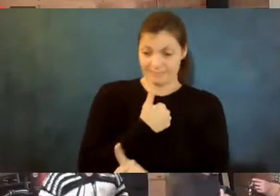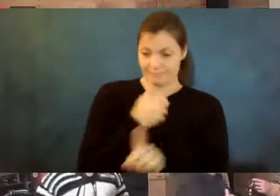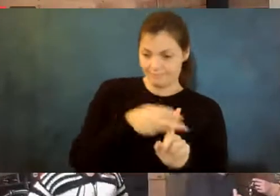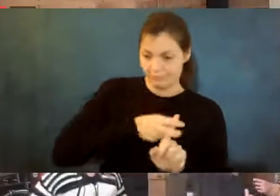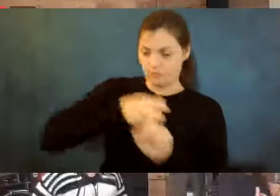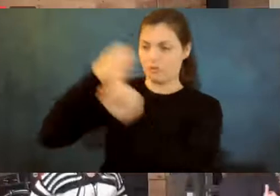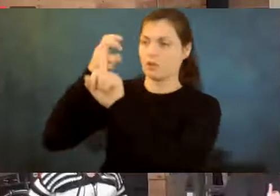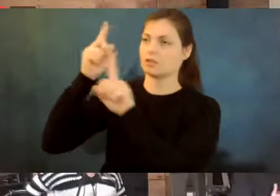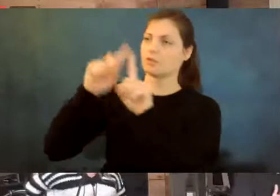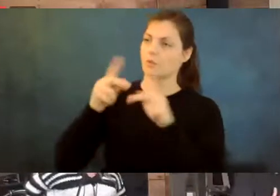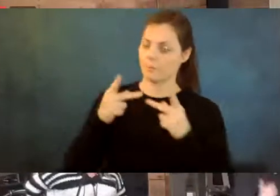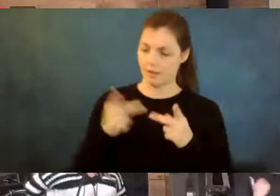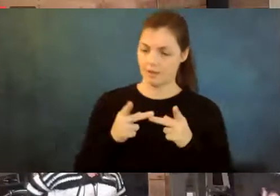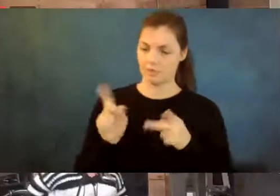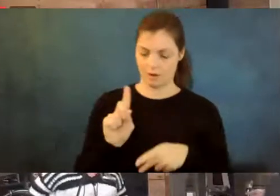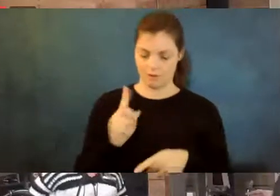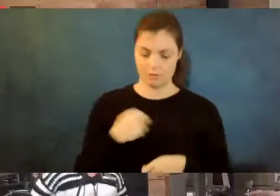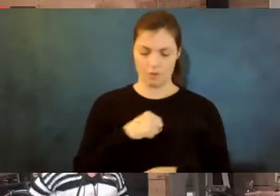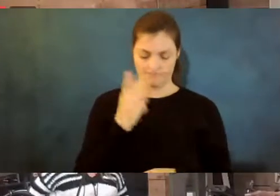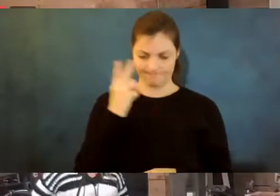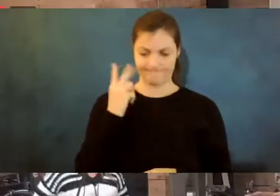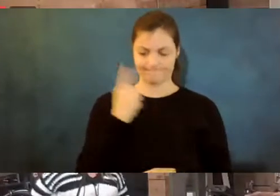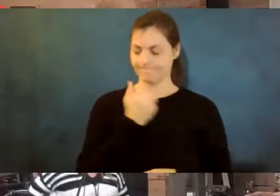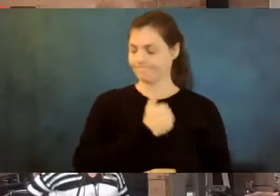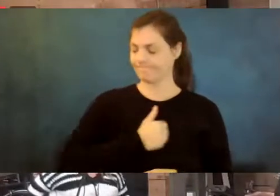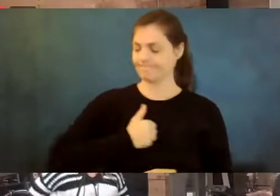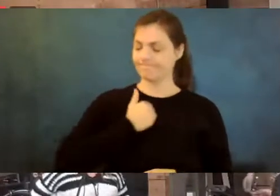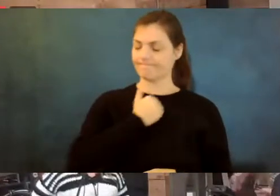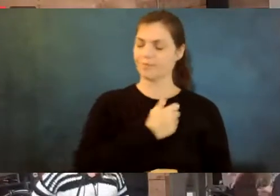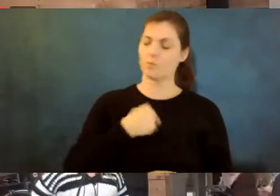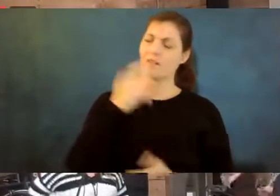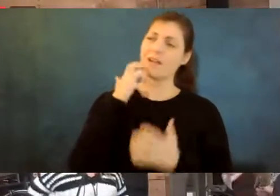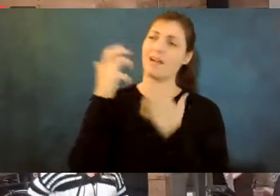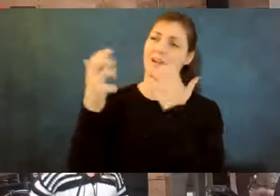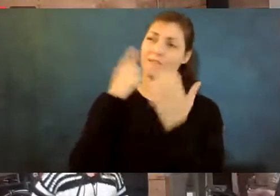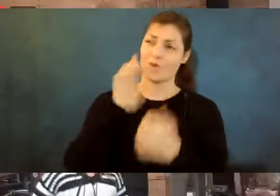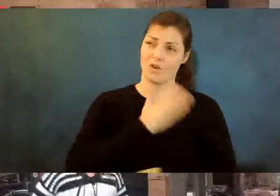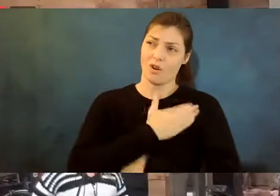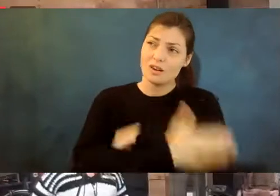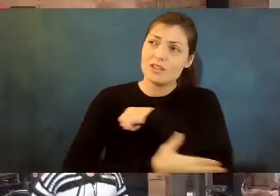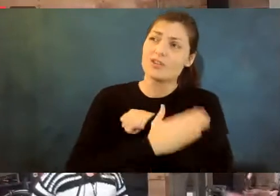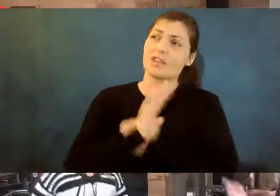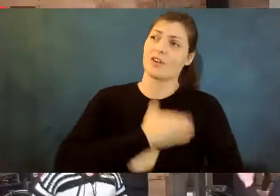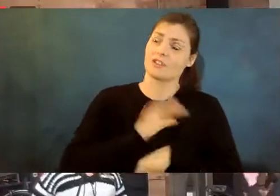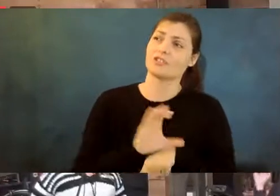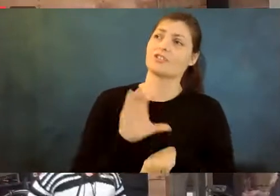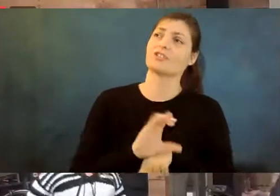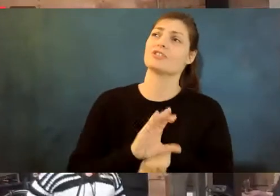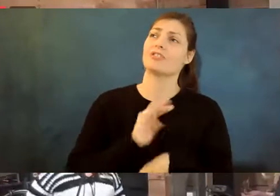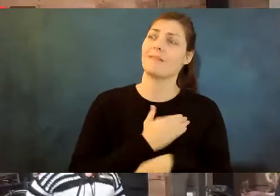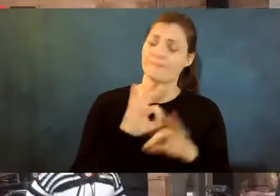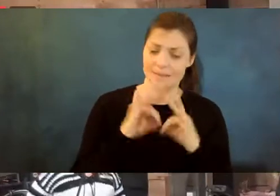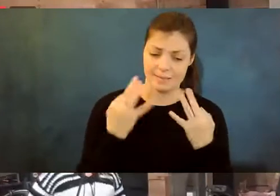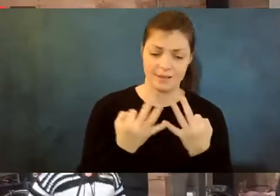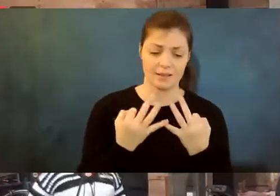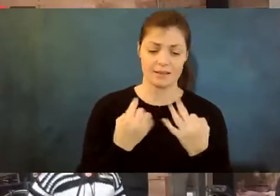repentance, Lord. Lord, our country, we cry out on behalf of our country, Lord. We cry out on behalf of our church. We cry out on behalf of our family.